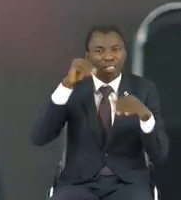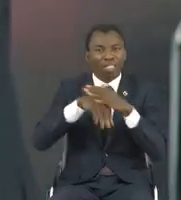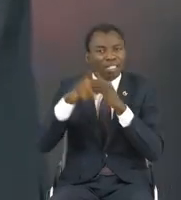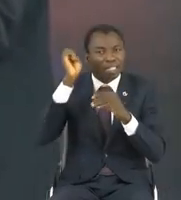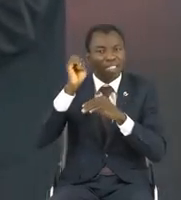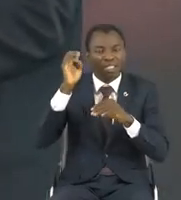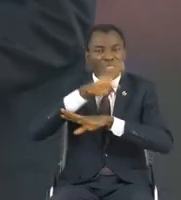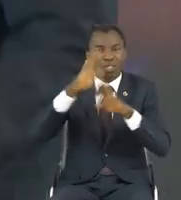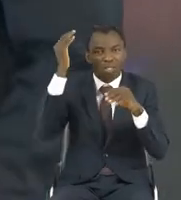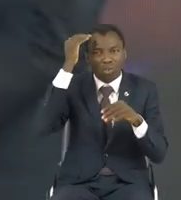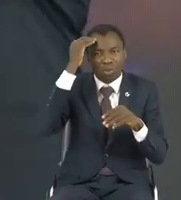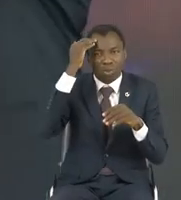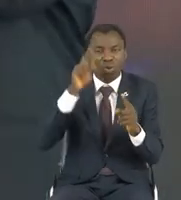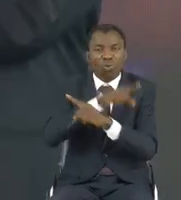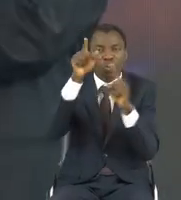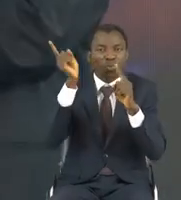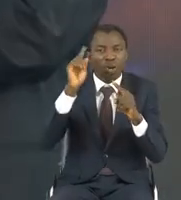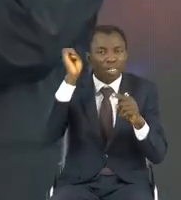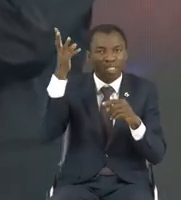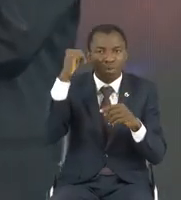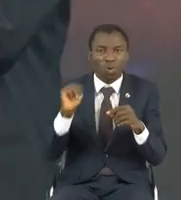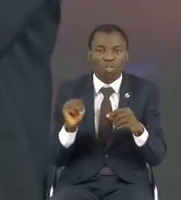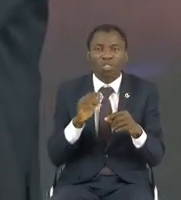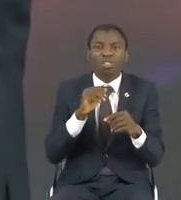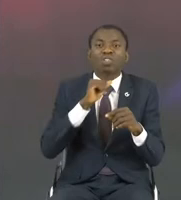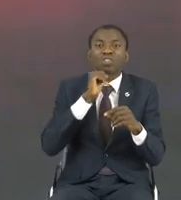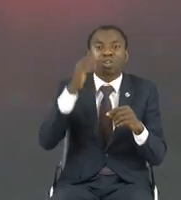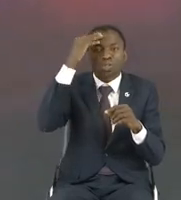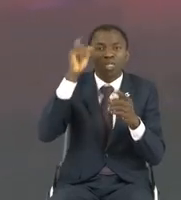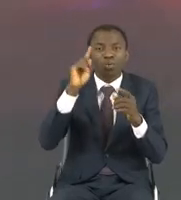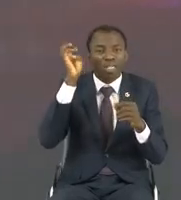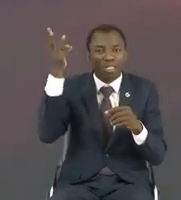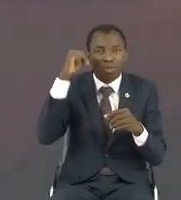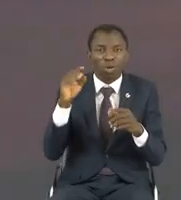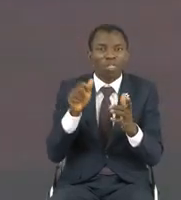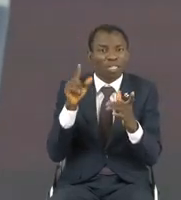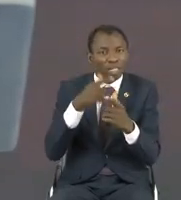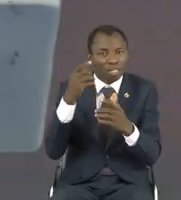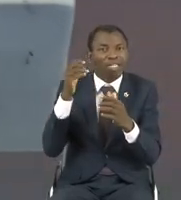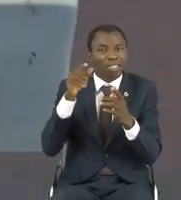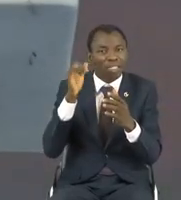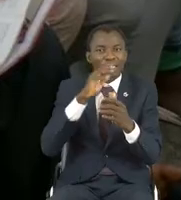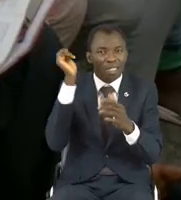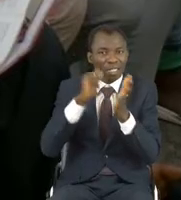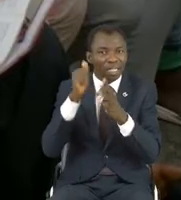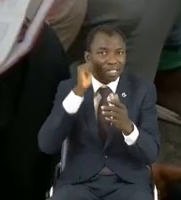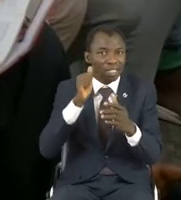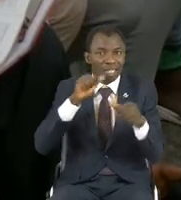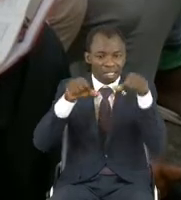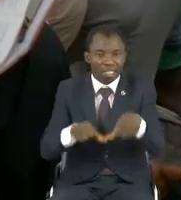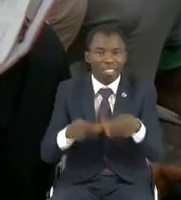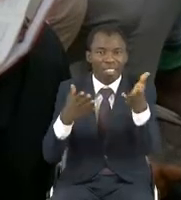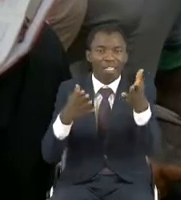know where he was, unconscious. And that girl stayed there. The following